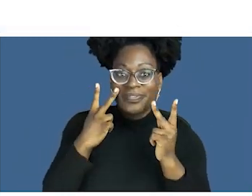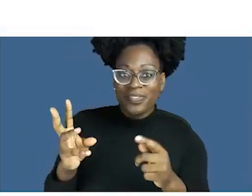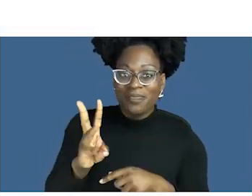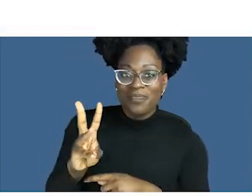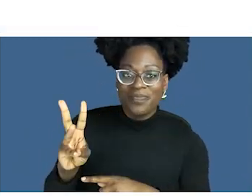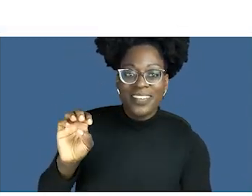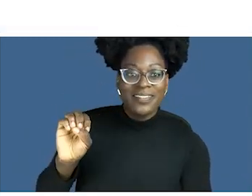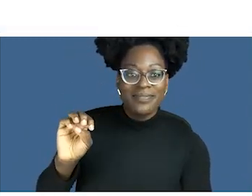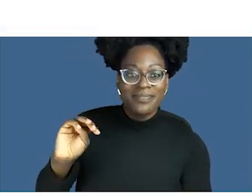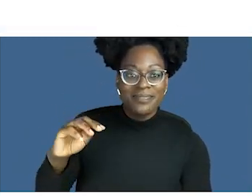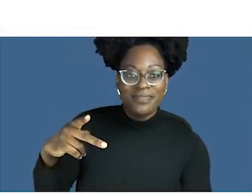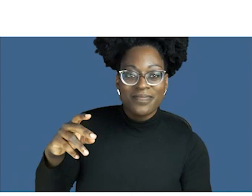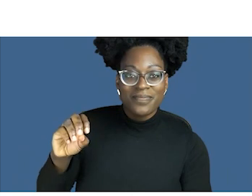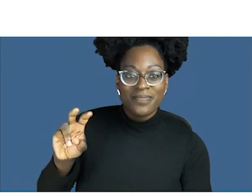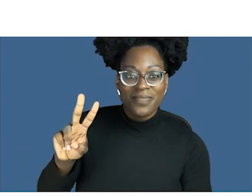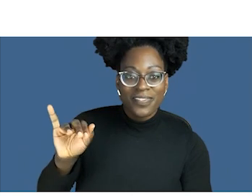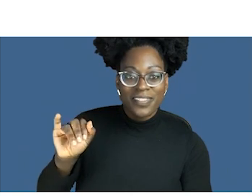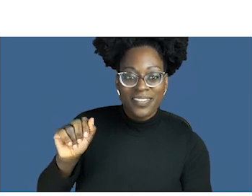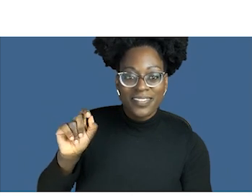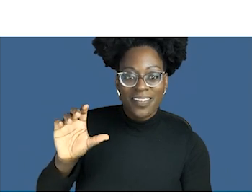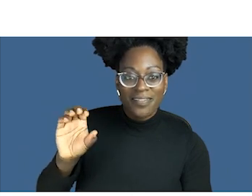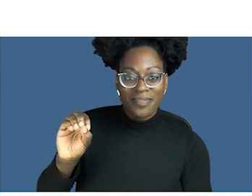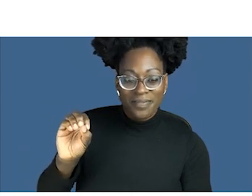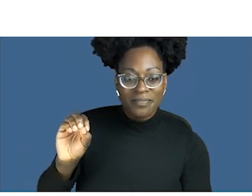Visit impovia.co,